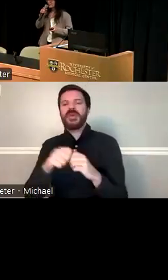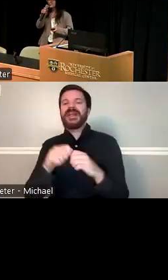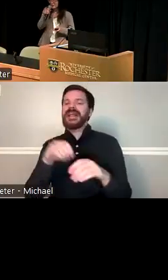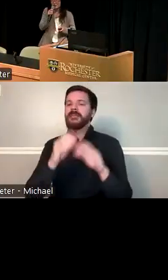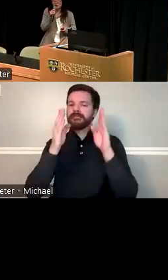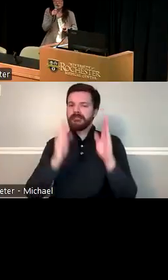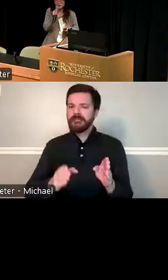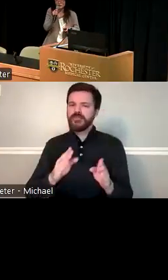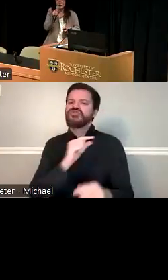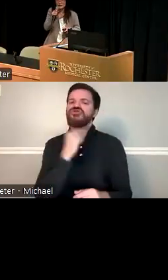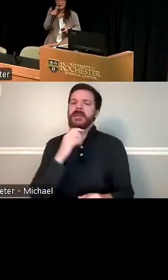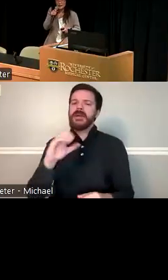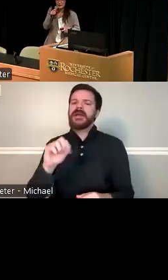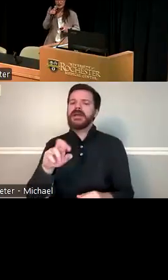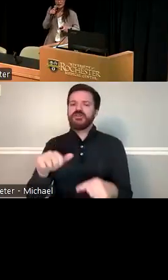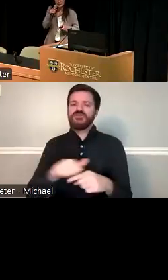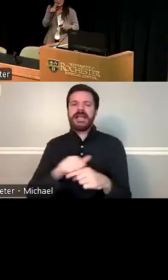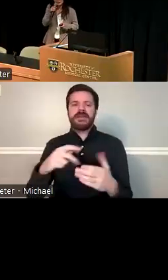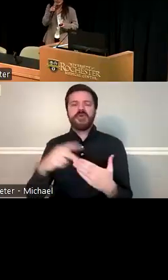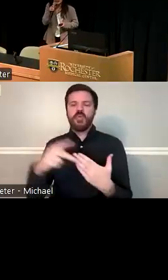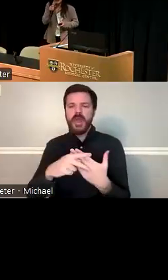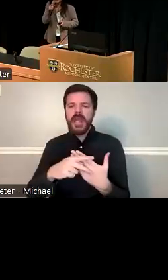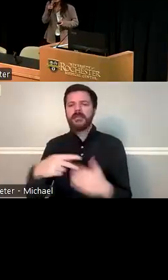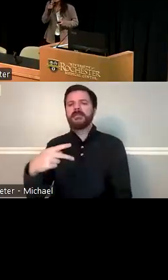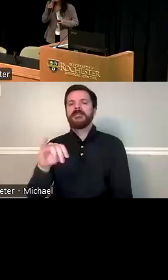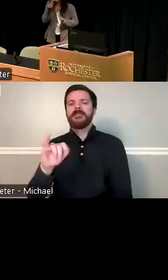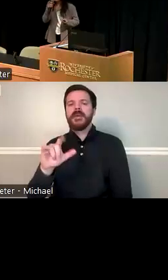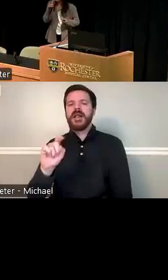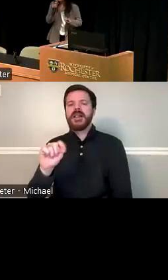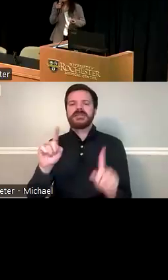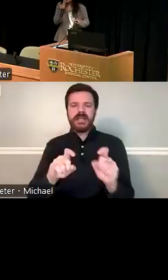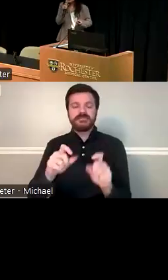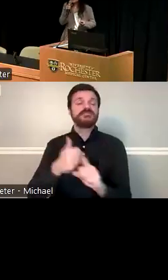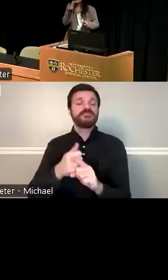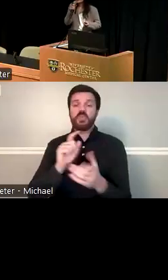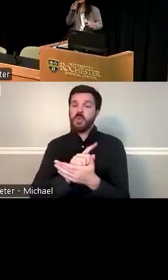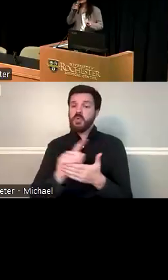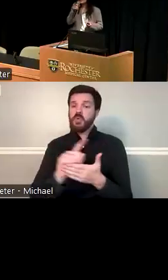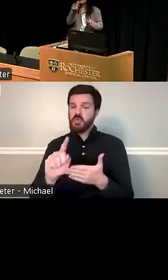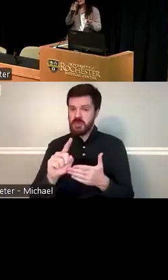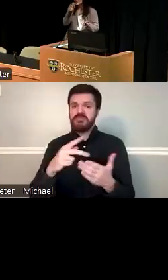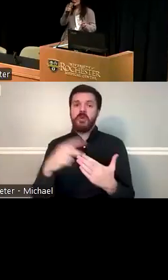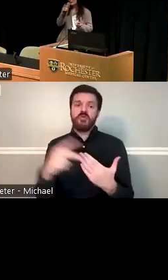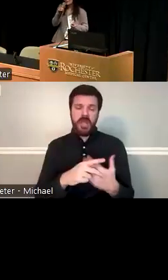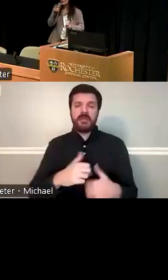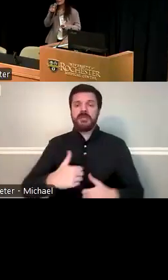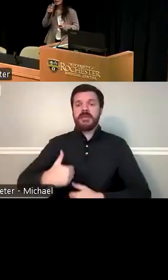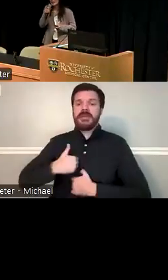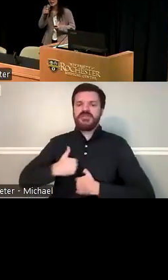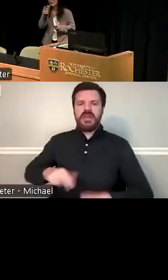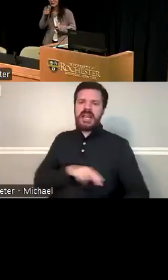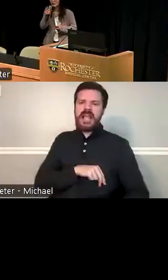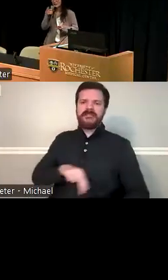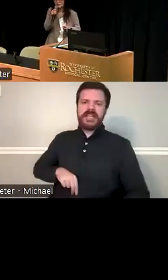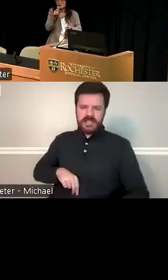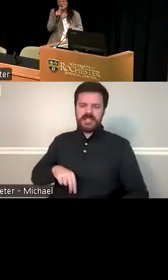the chaplain's care training program and pilot tested it. So it was a week-long program that military Navy chaplains then